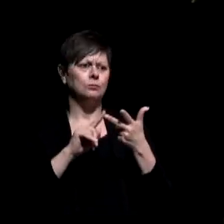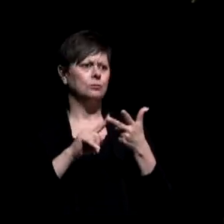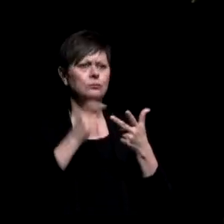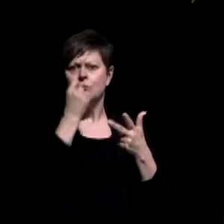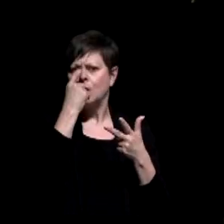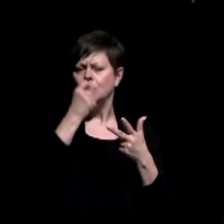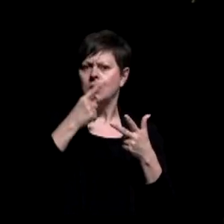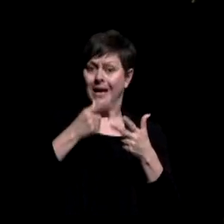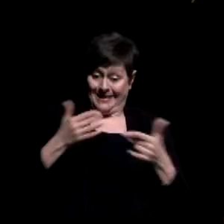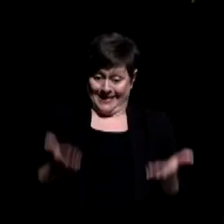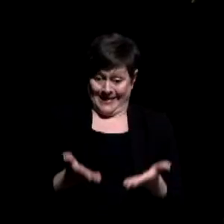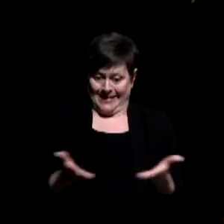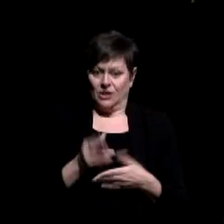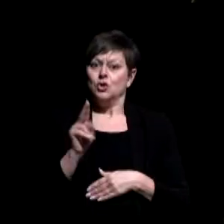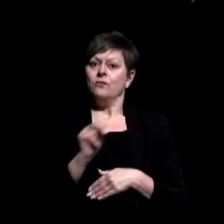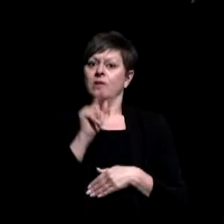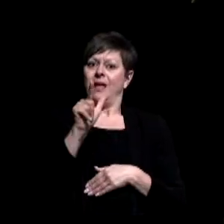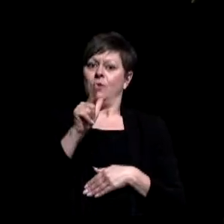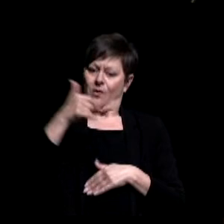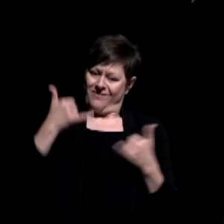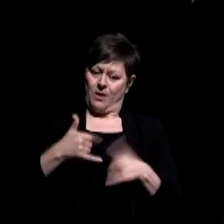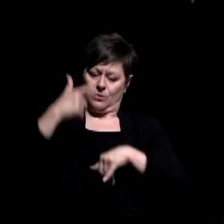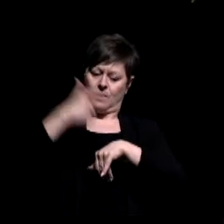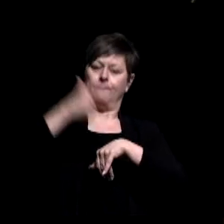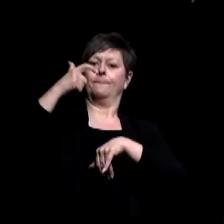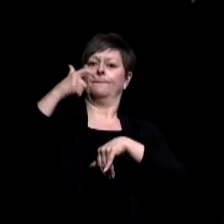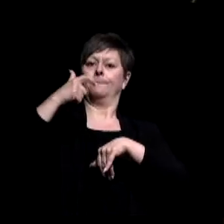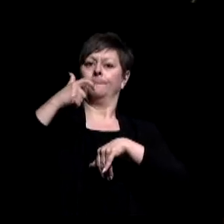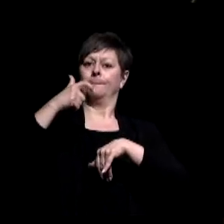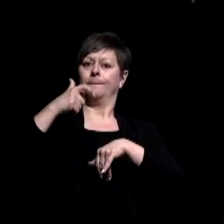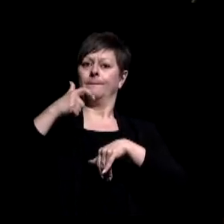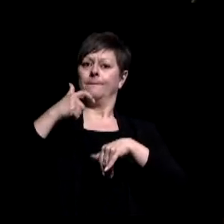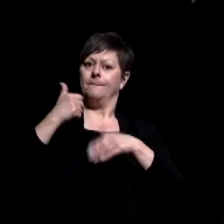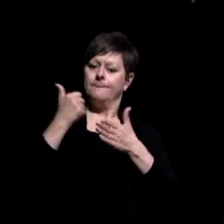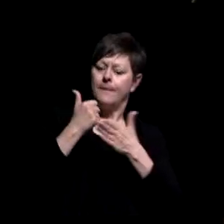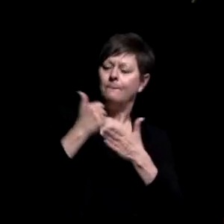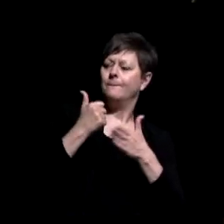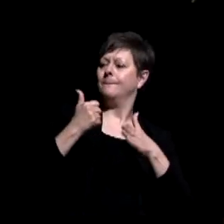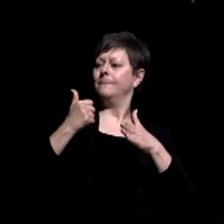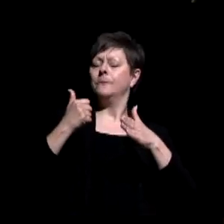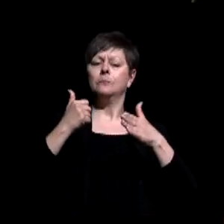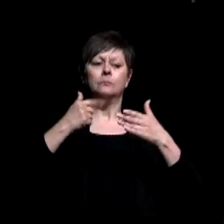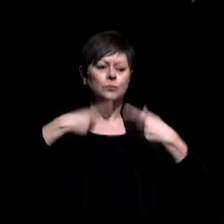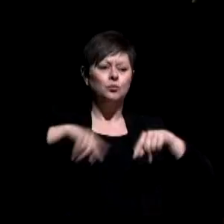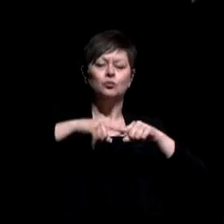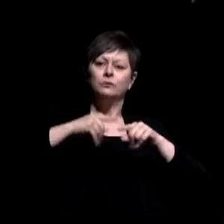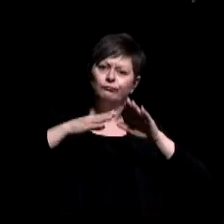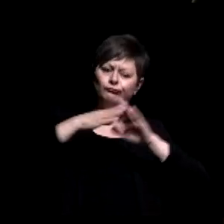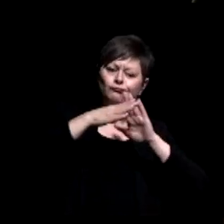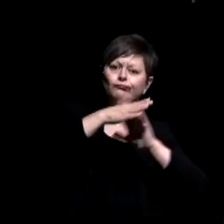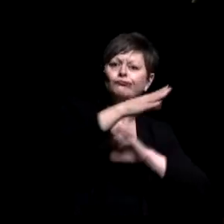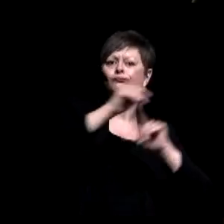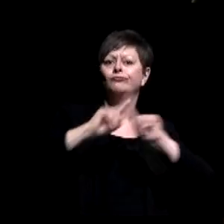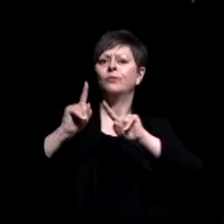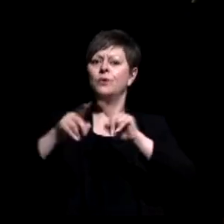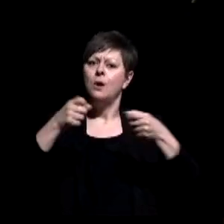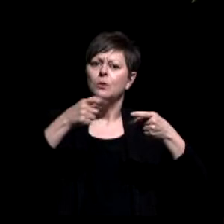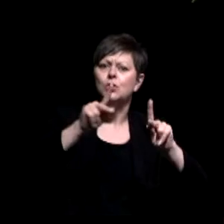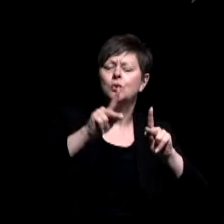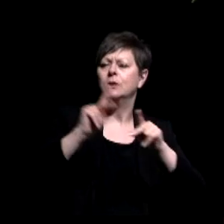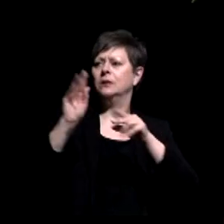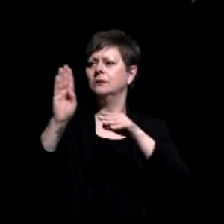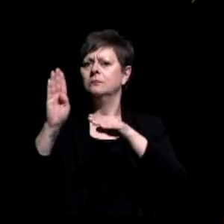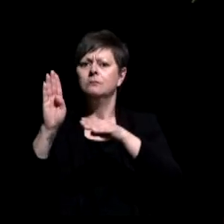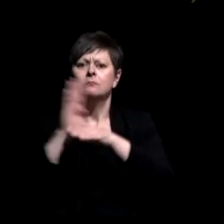Newfoundland and Labrador's time to step up and create generational opportunities, industrial opportunities,